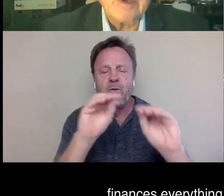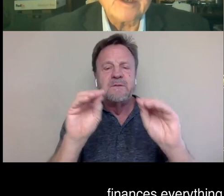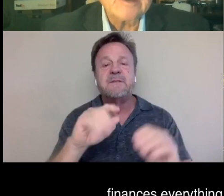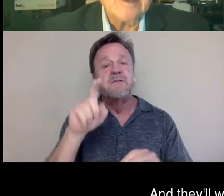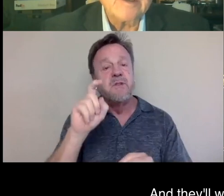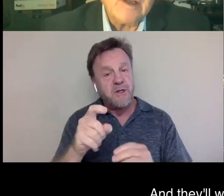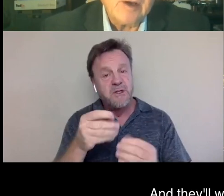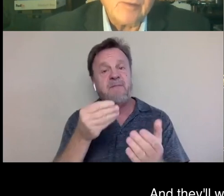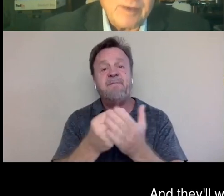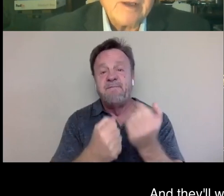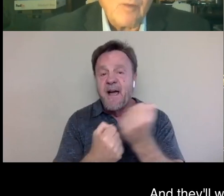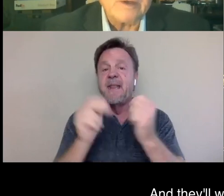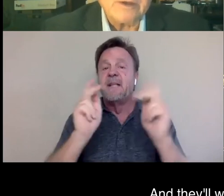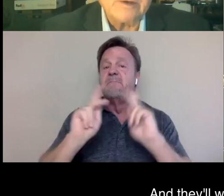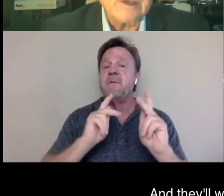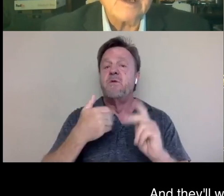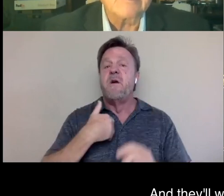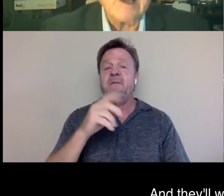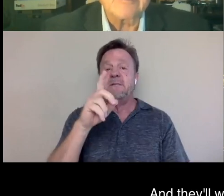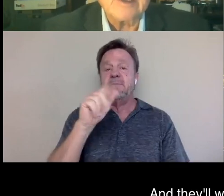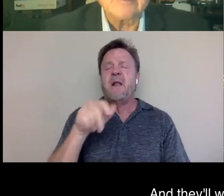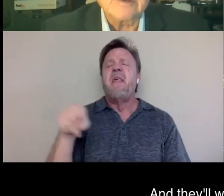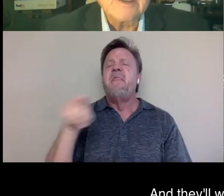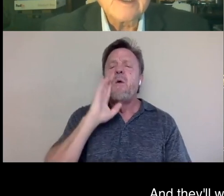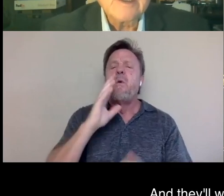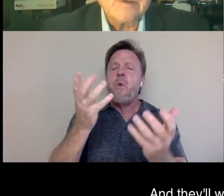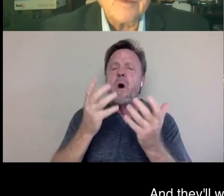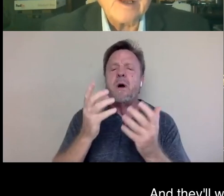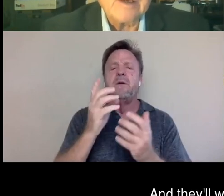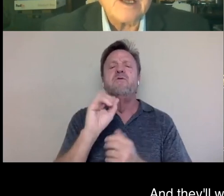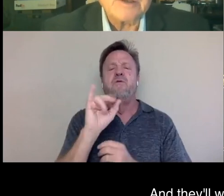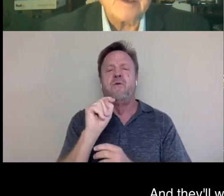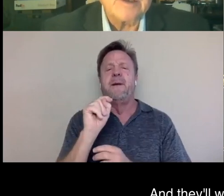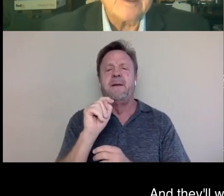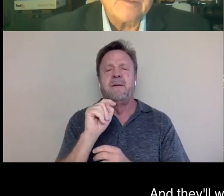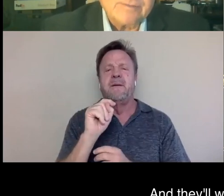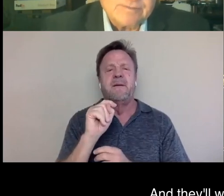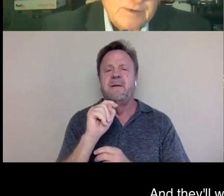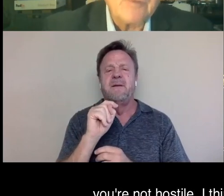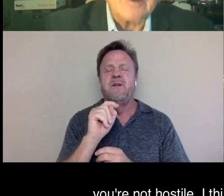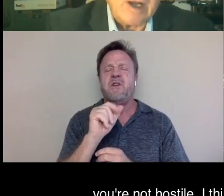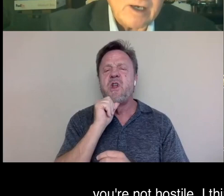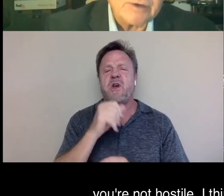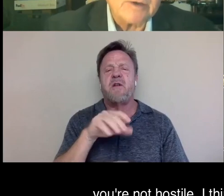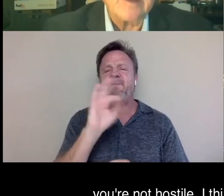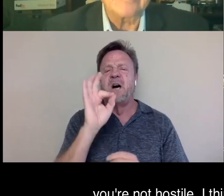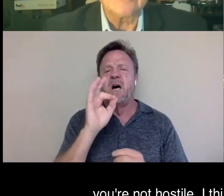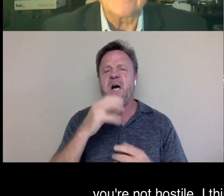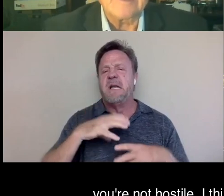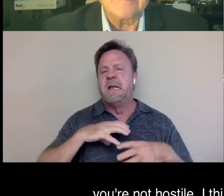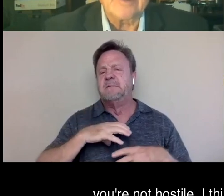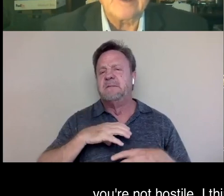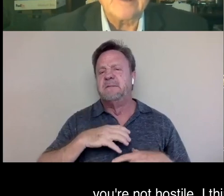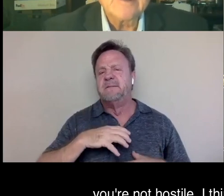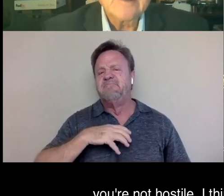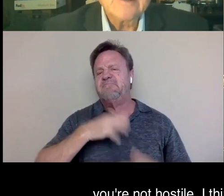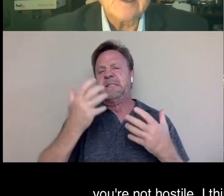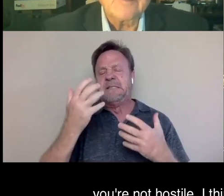with disabilities, and they'll want to do it. I don't think you'll find hostility. If you're not hostile, I think you'll